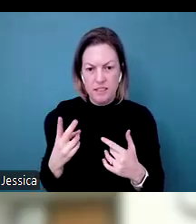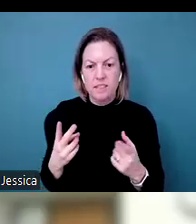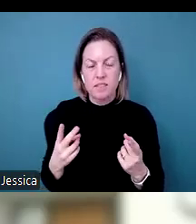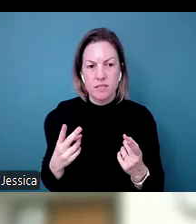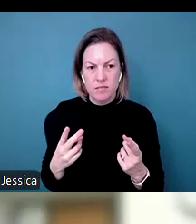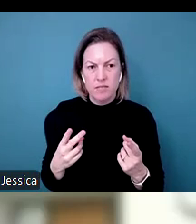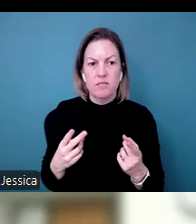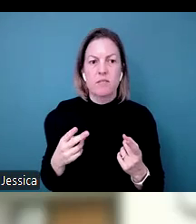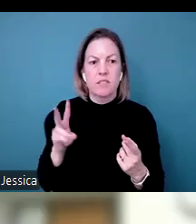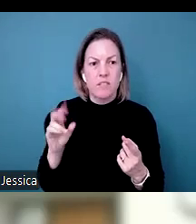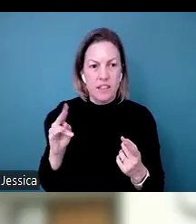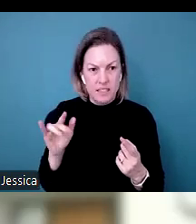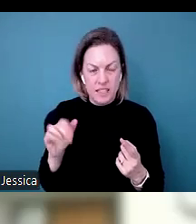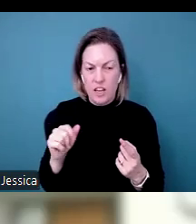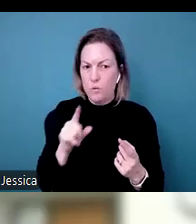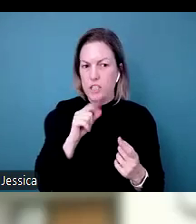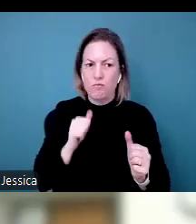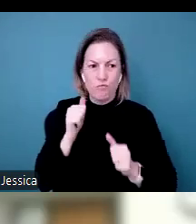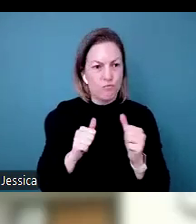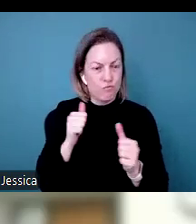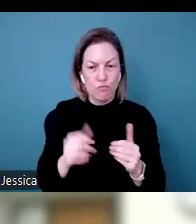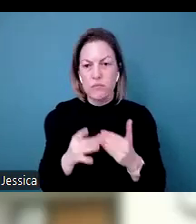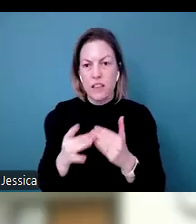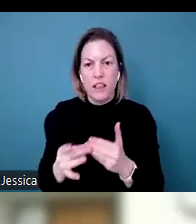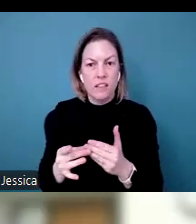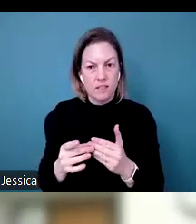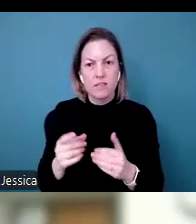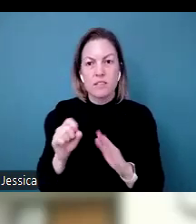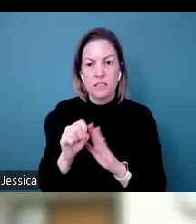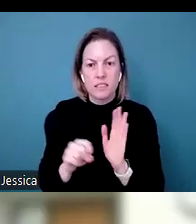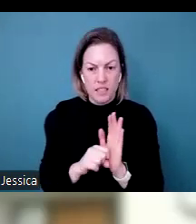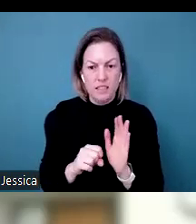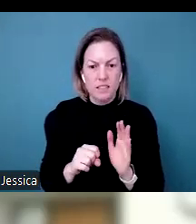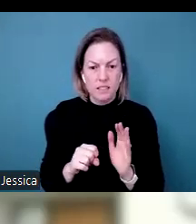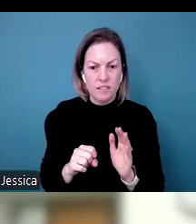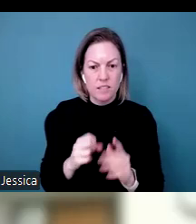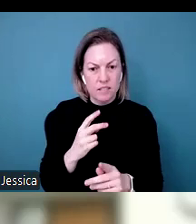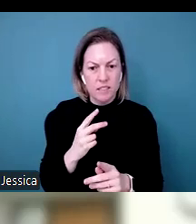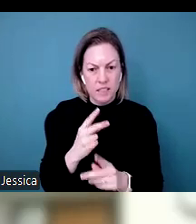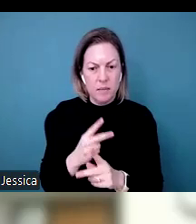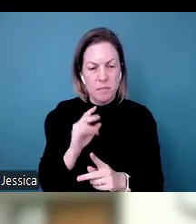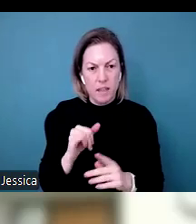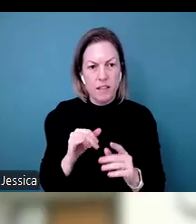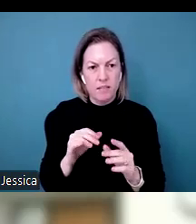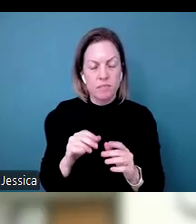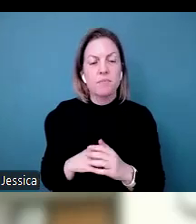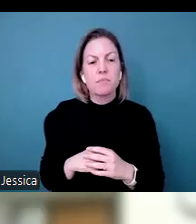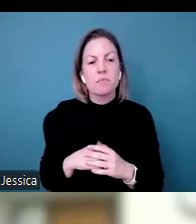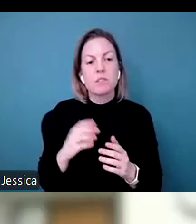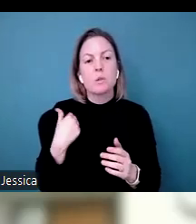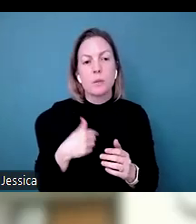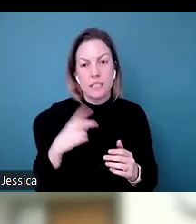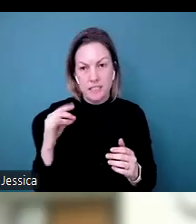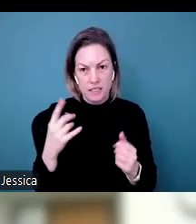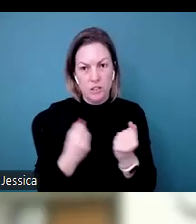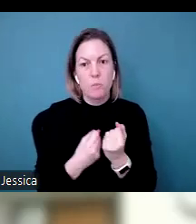the challenge and led the way for the state to help build up that capacity. We did support this bill, and